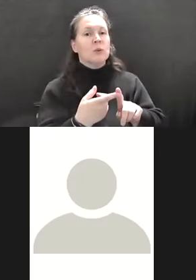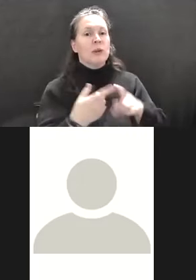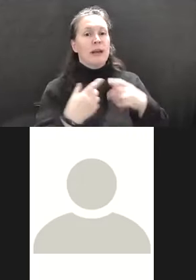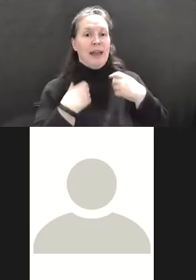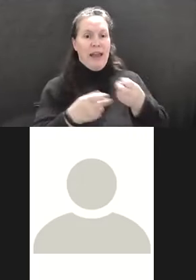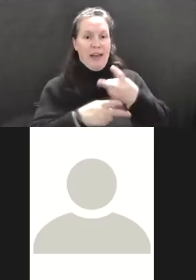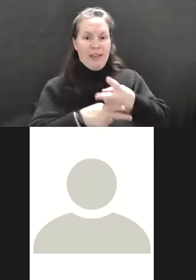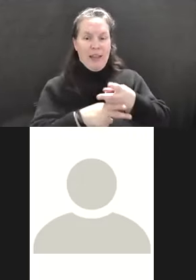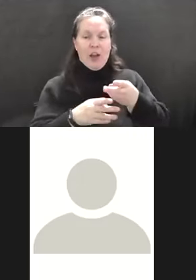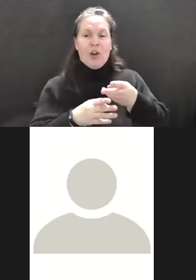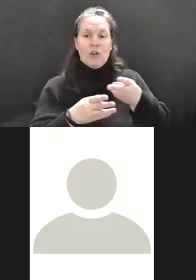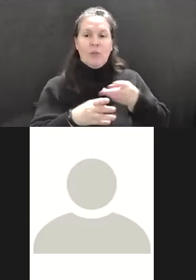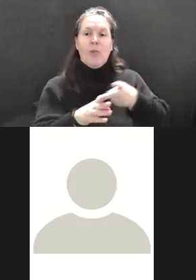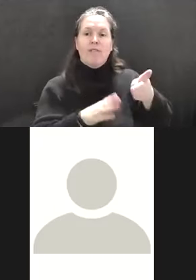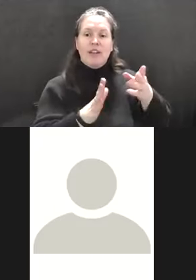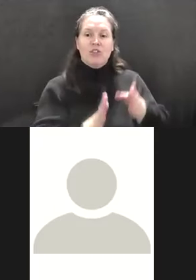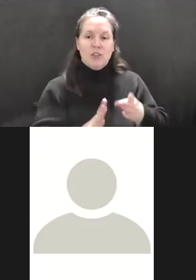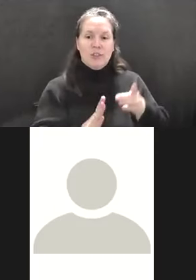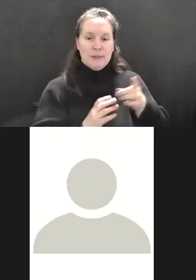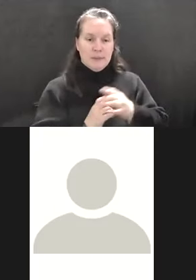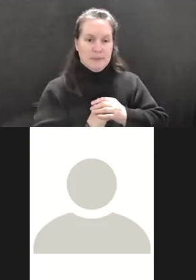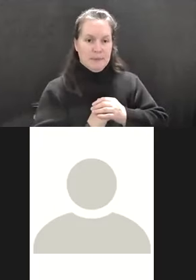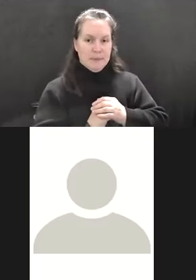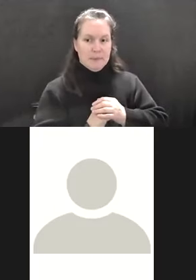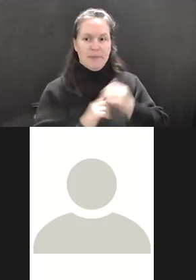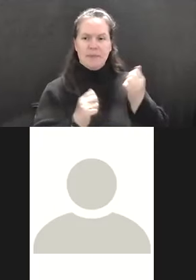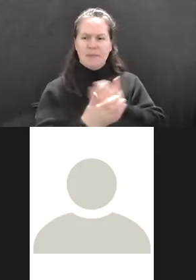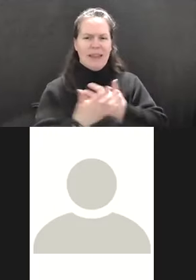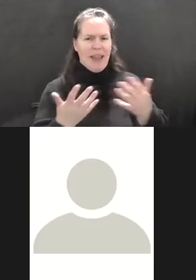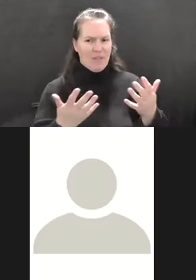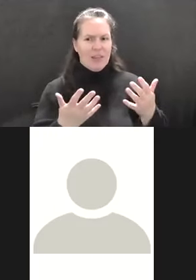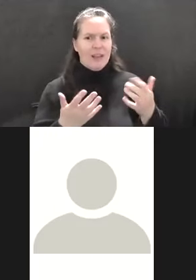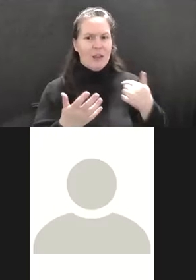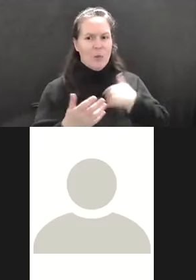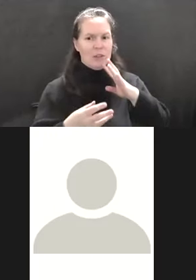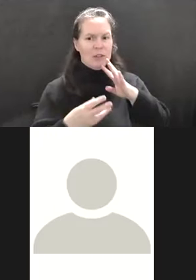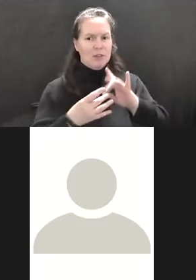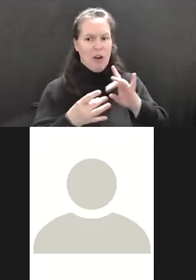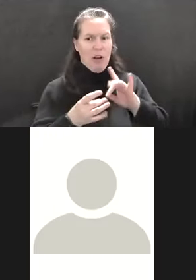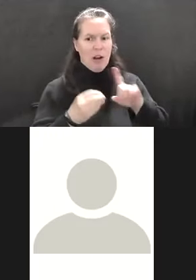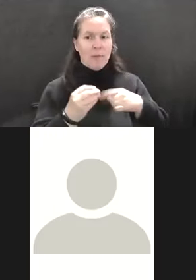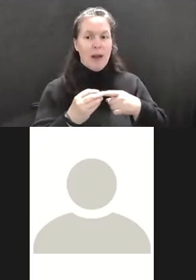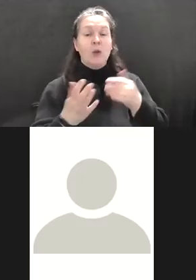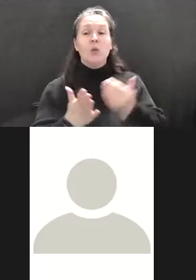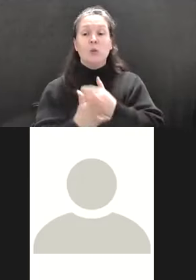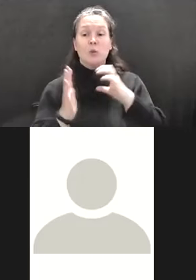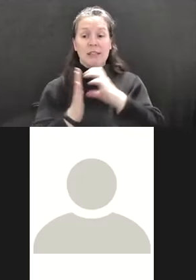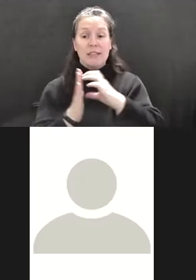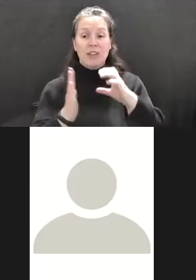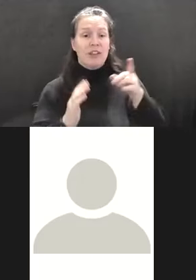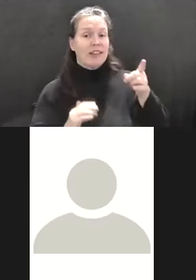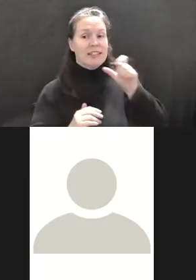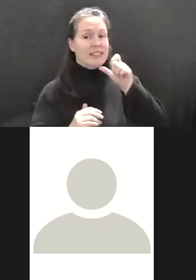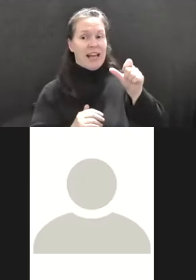healthcare professionals. And so everything is a new section. This does not exist. And we might have